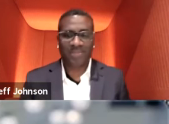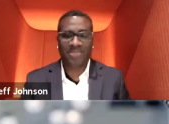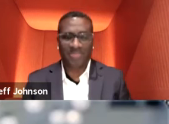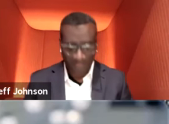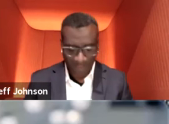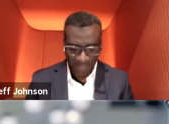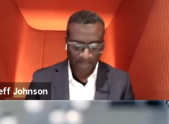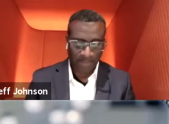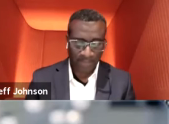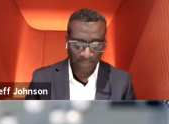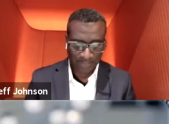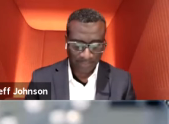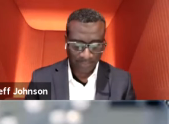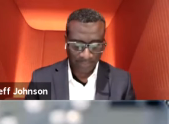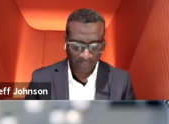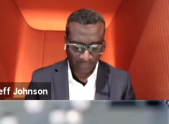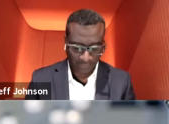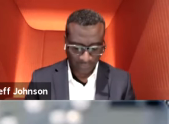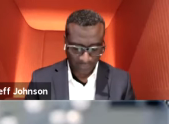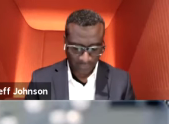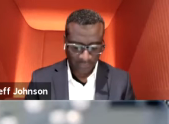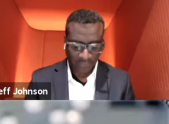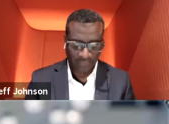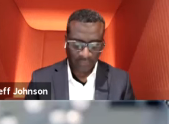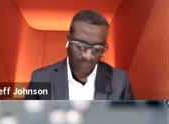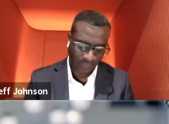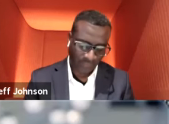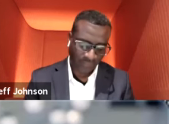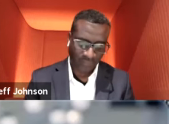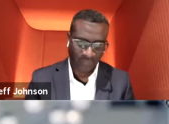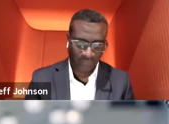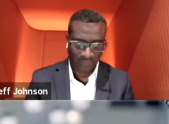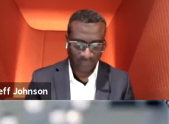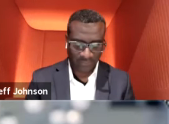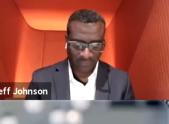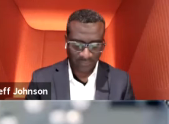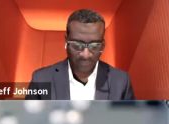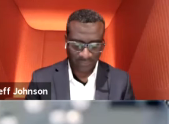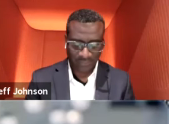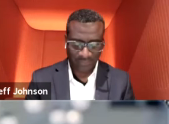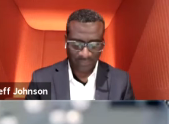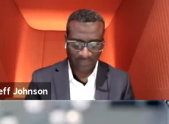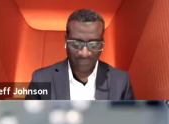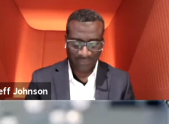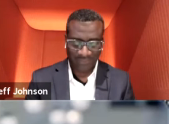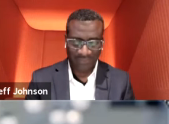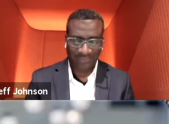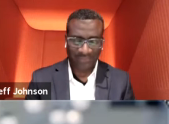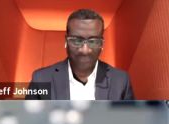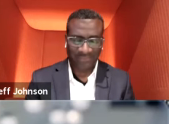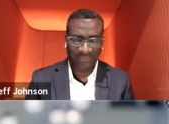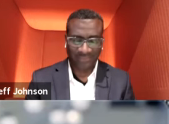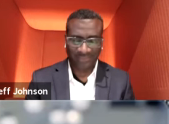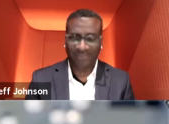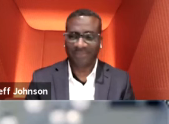of genocide, ethnic cleansing, stolen land, forced removal, forced occupation of their territory. And we honor those who have